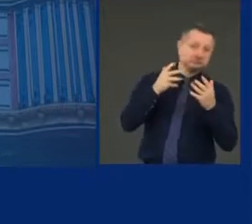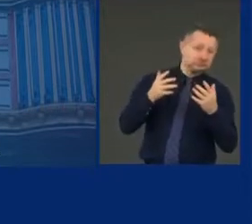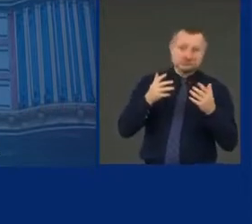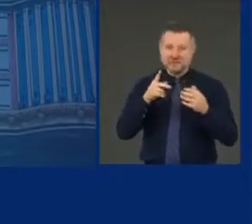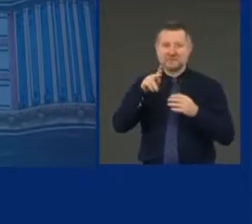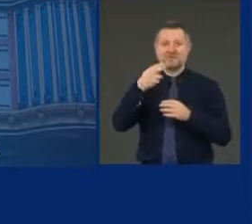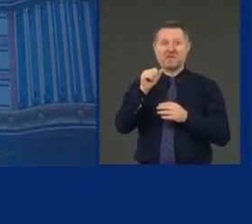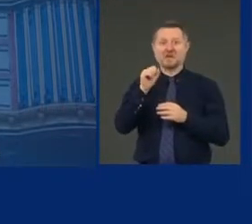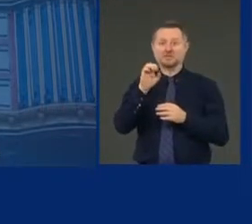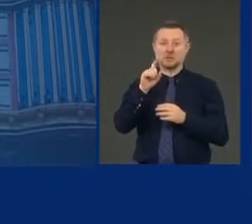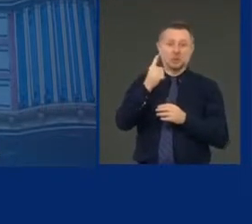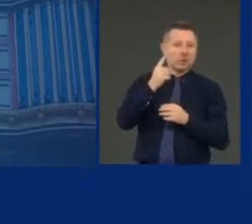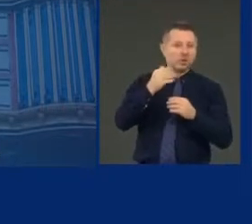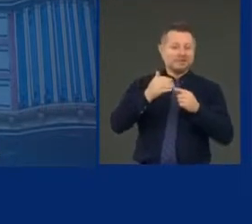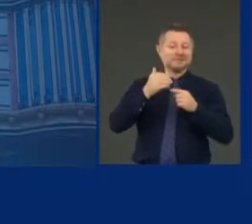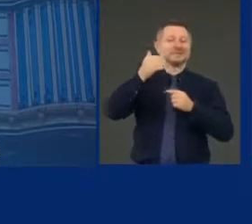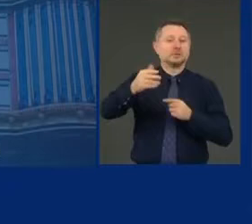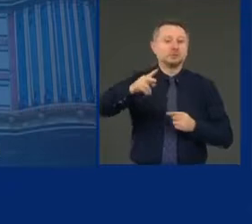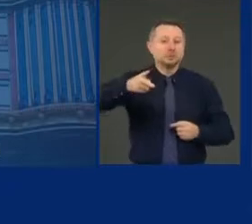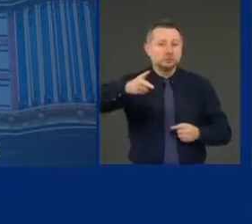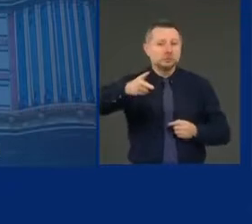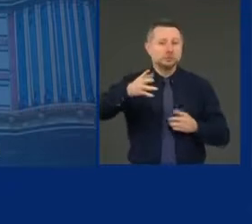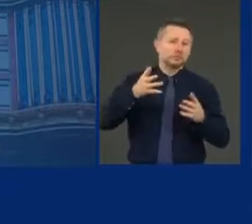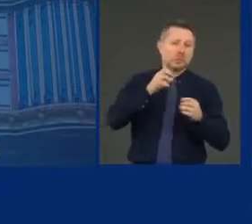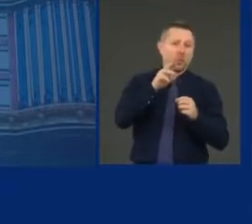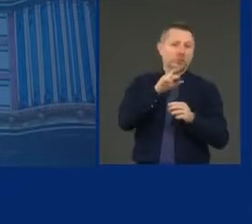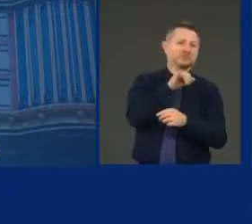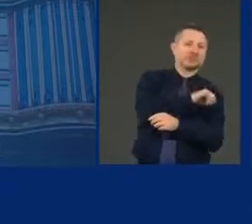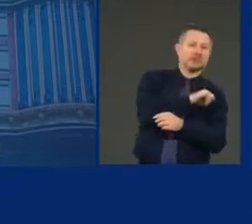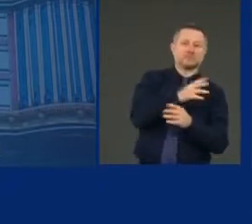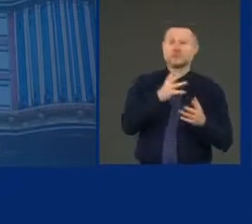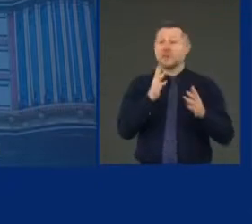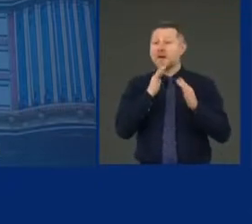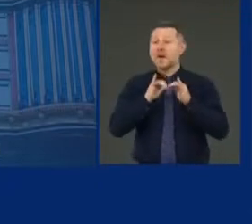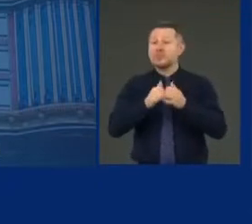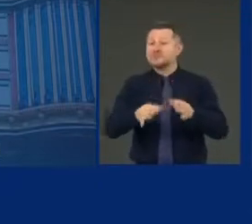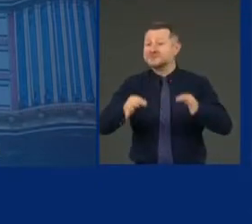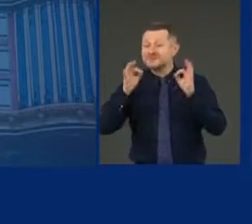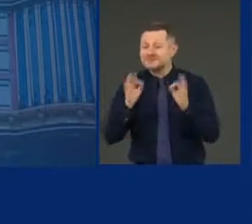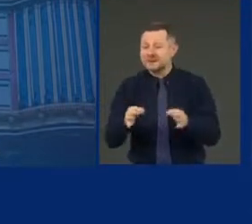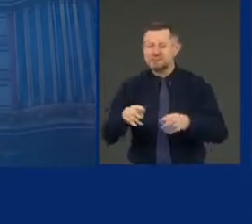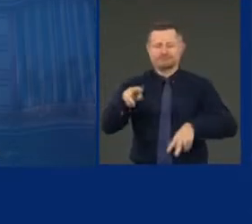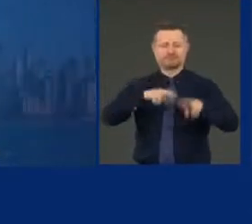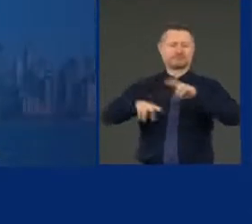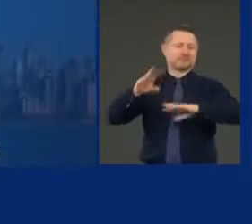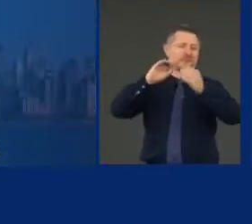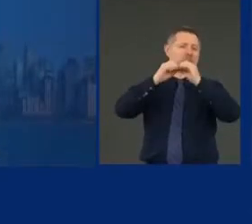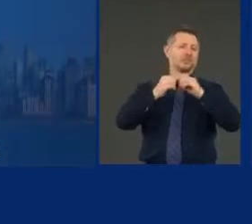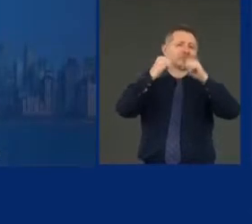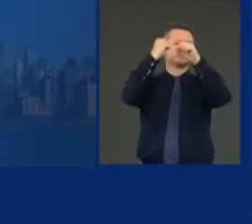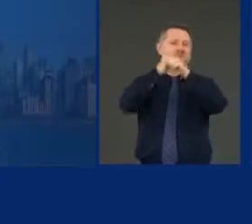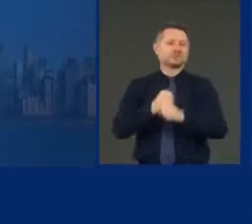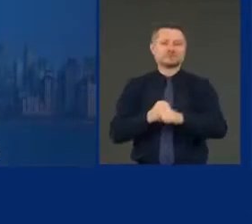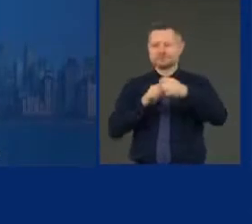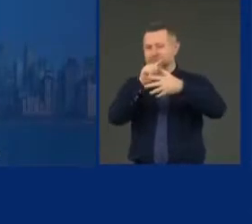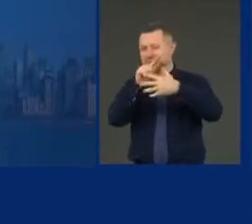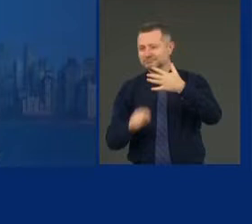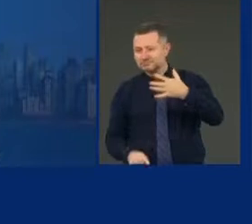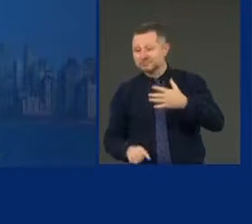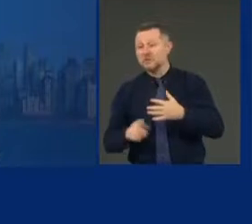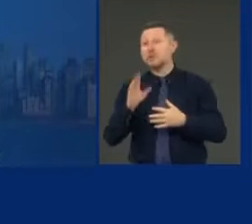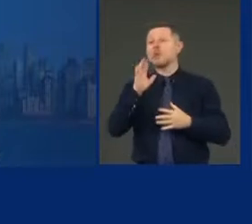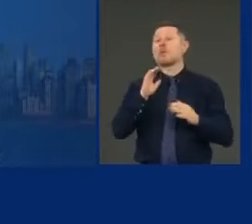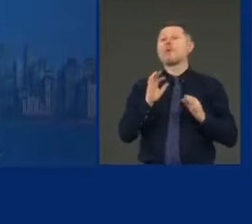enter phase two. We make that decision by reviewing the data and the numbers, and not just